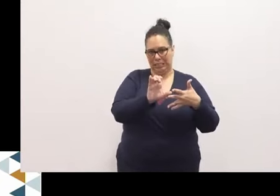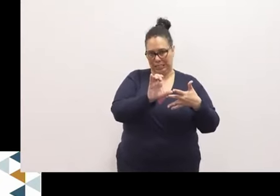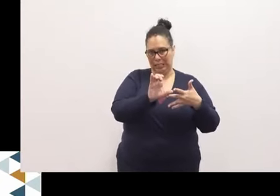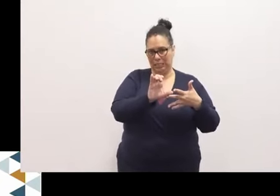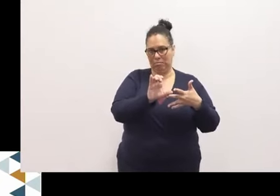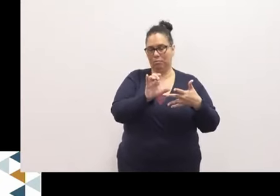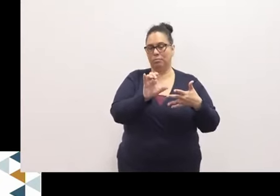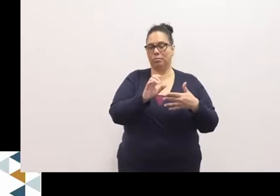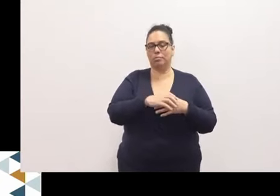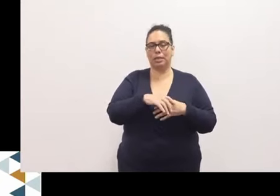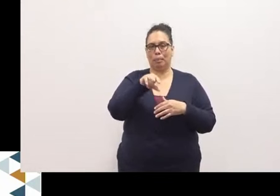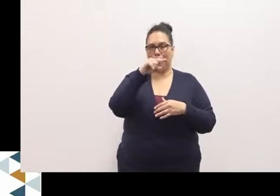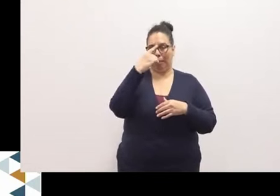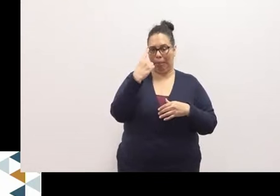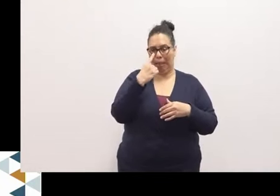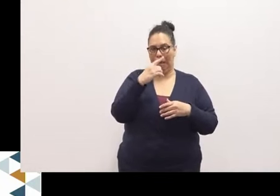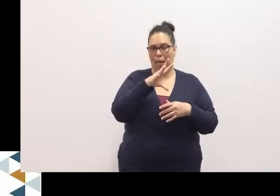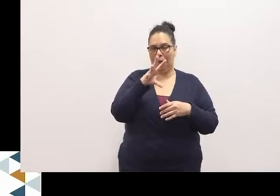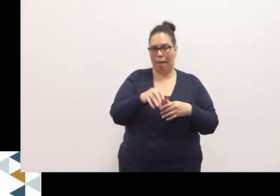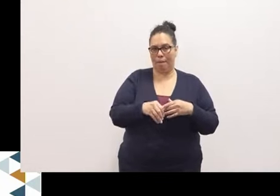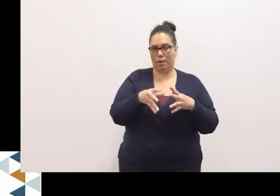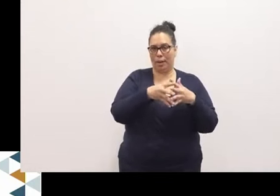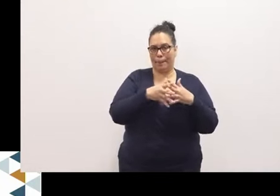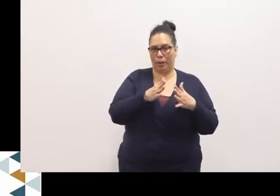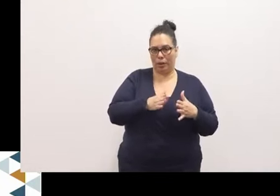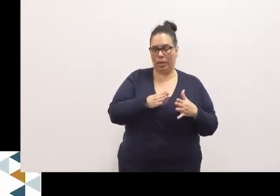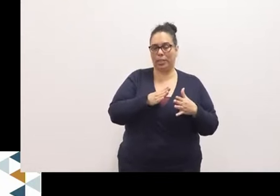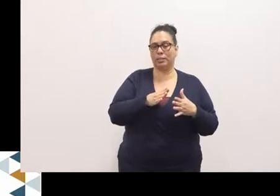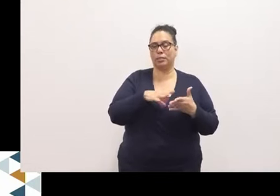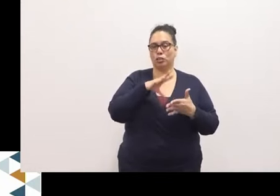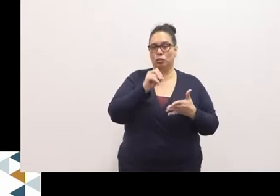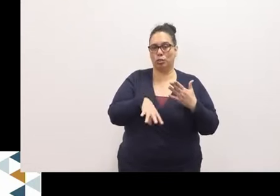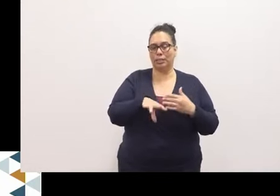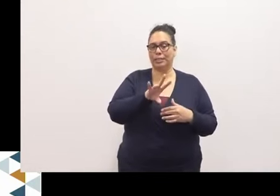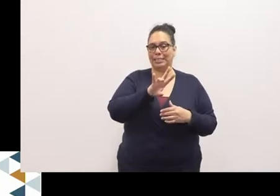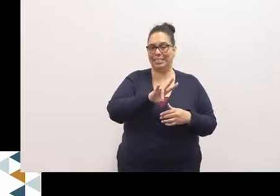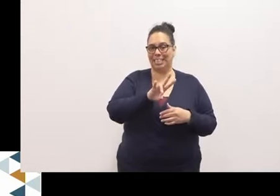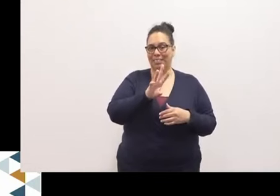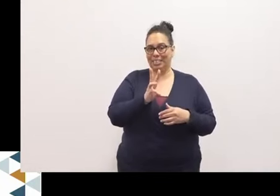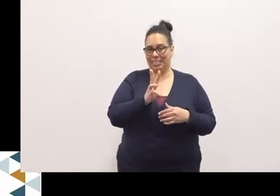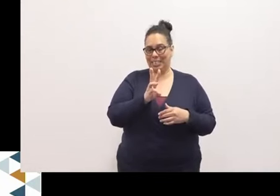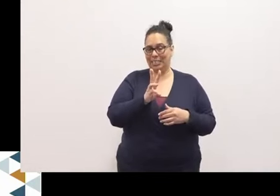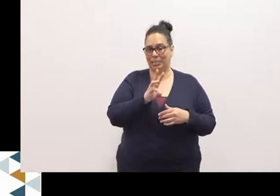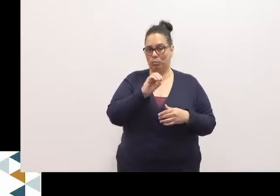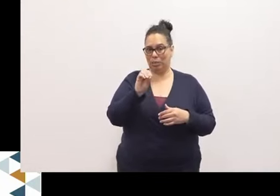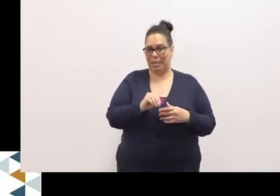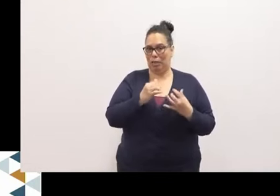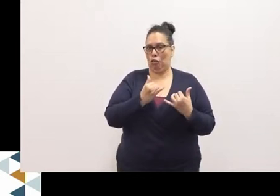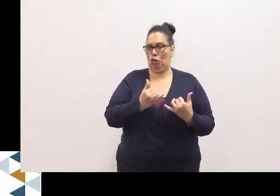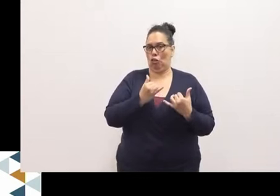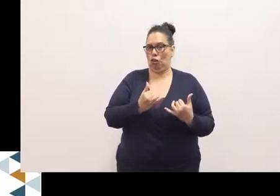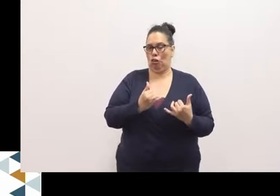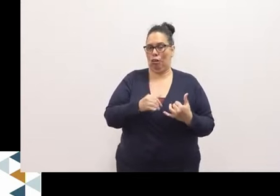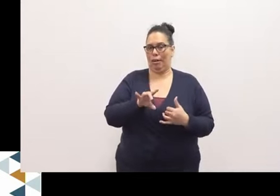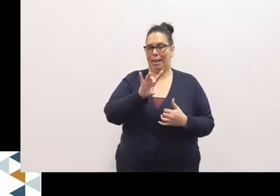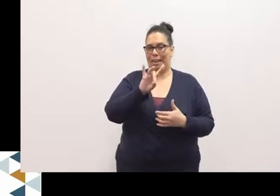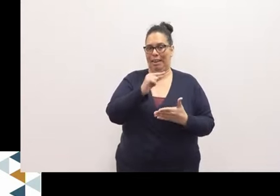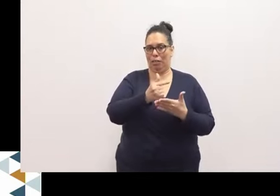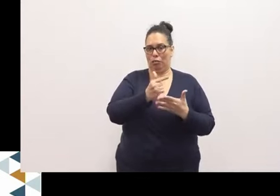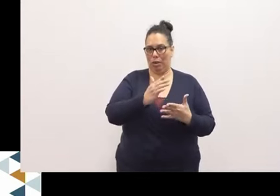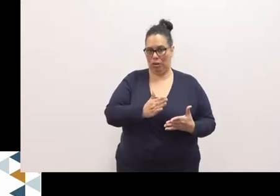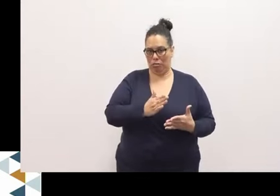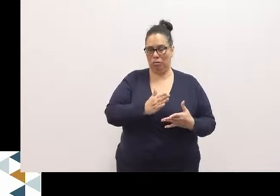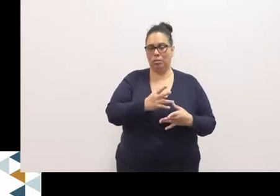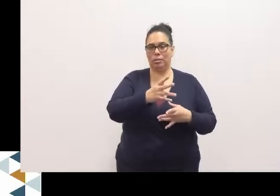we looked at our Black African American students, and 76% of our current eighth graders who are Black African American